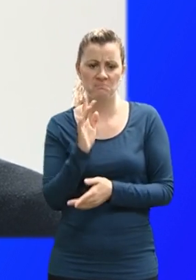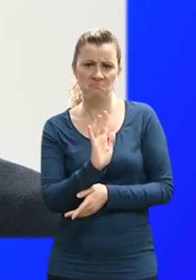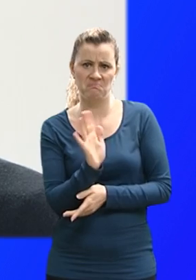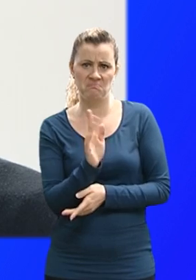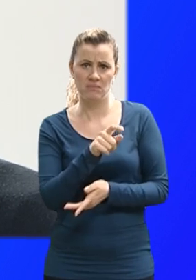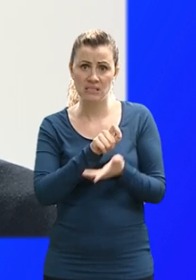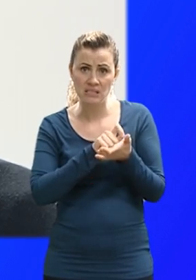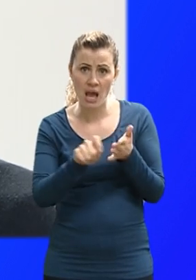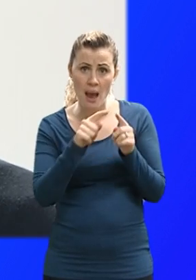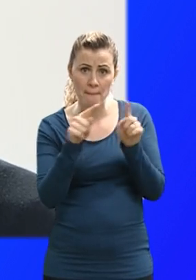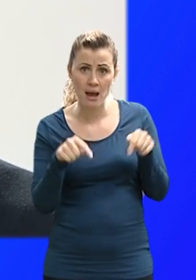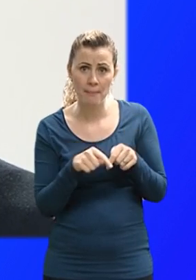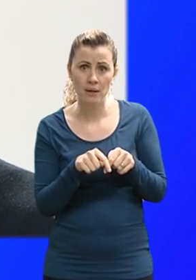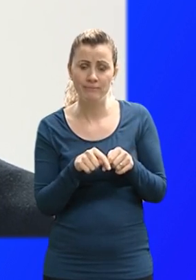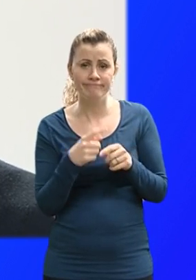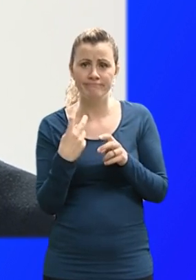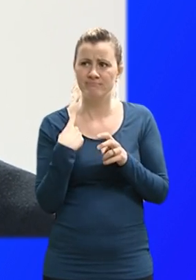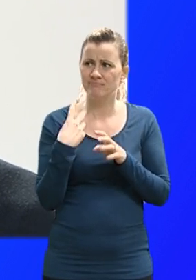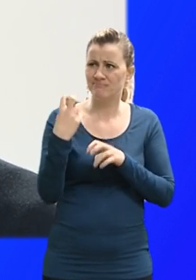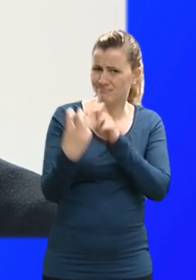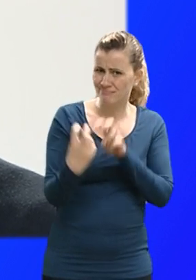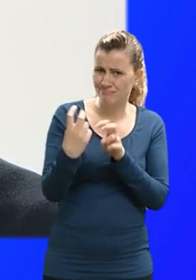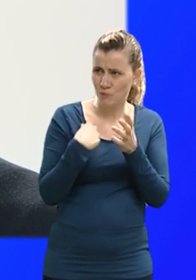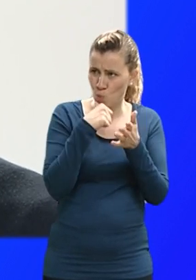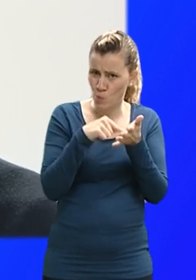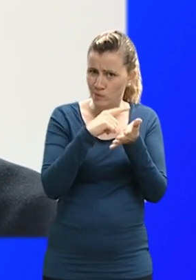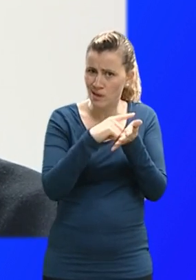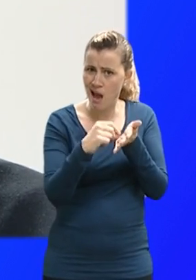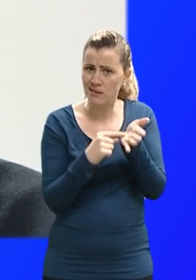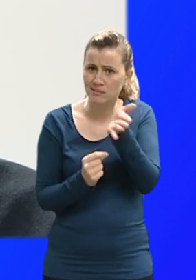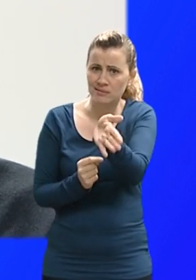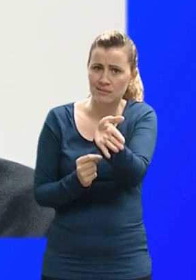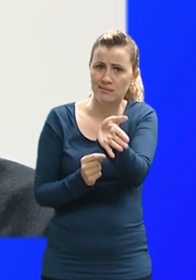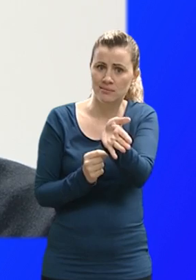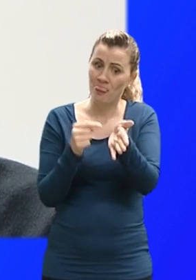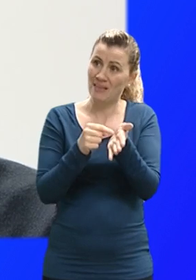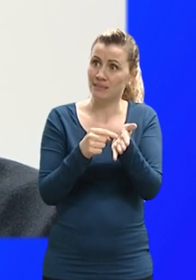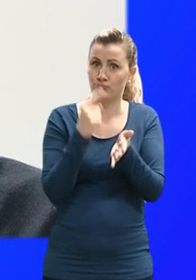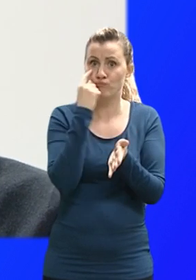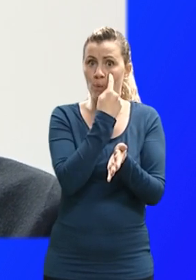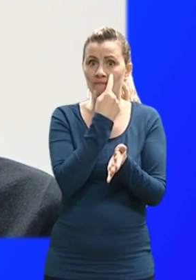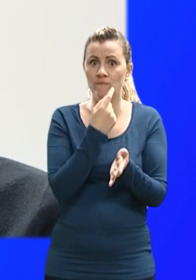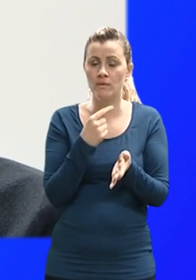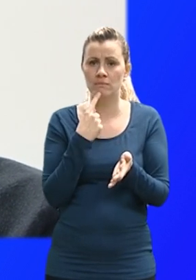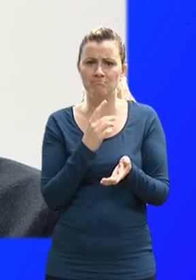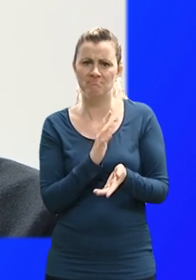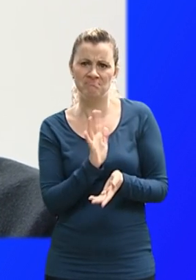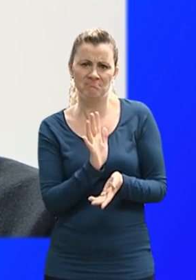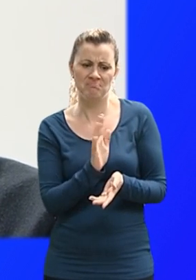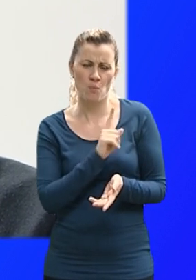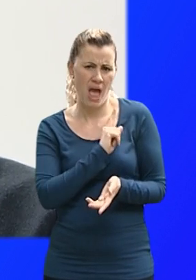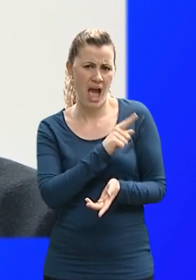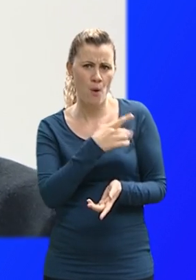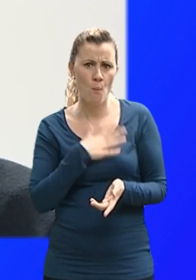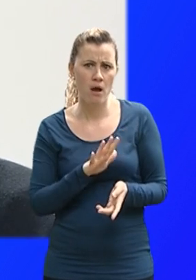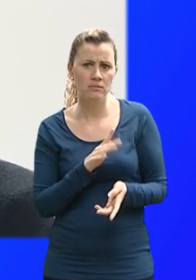to sign on a blank piece of paper. I keep arguing with us. You sign what I call your receipt. You